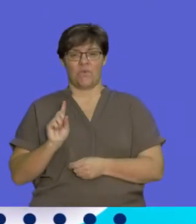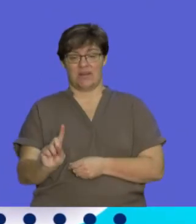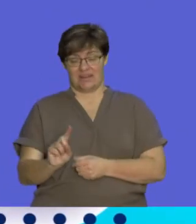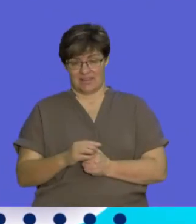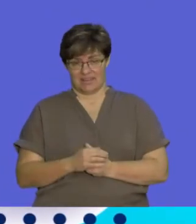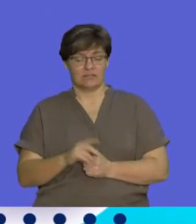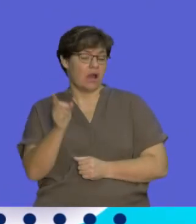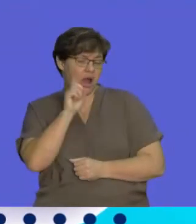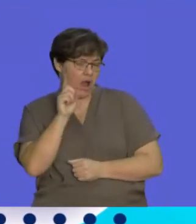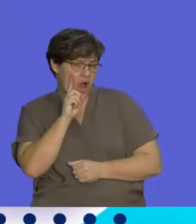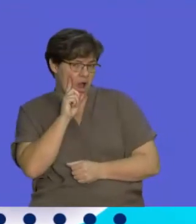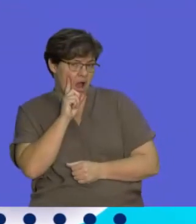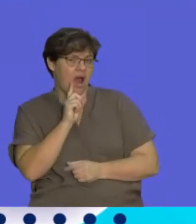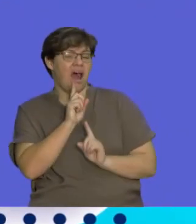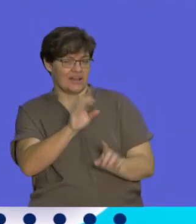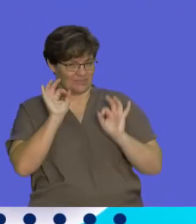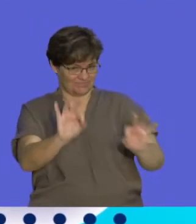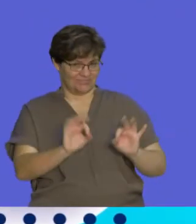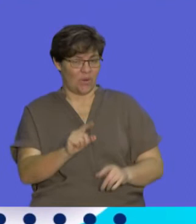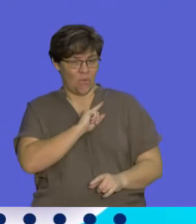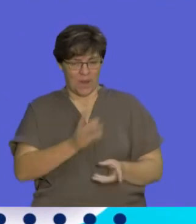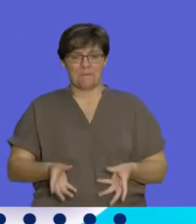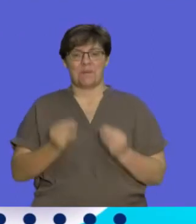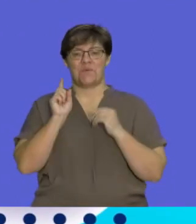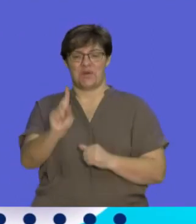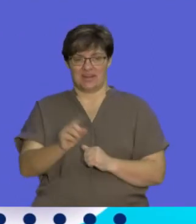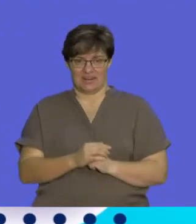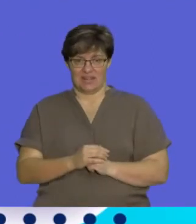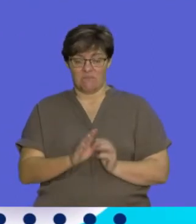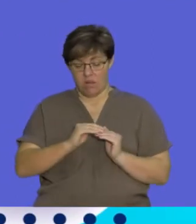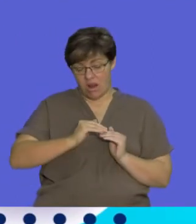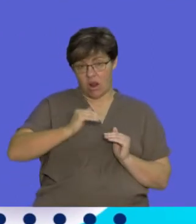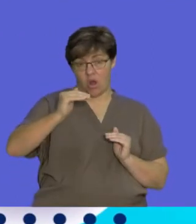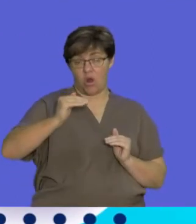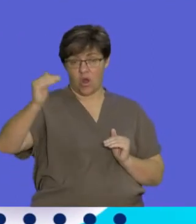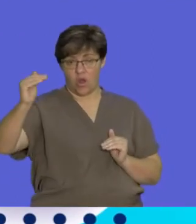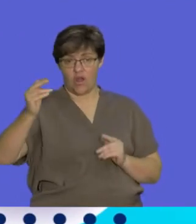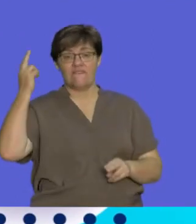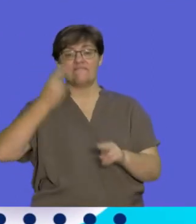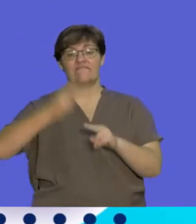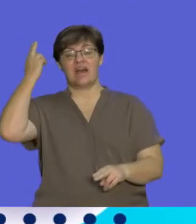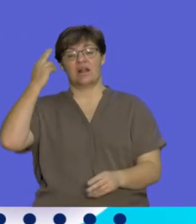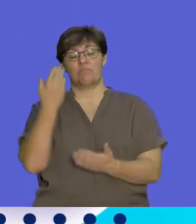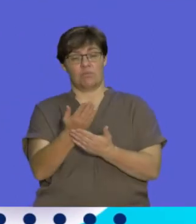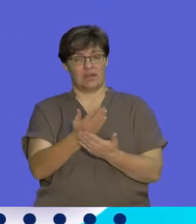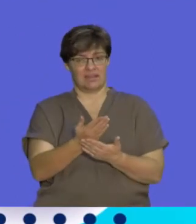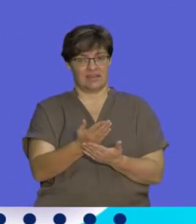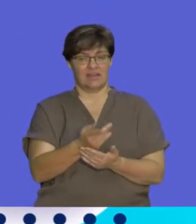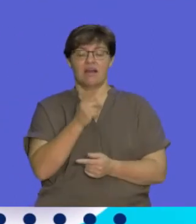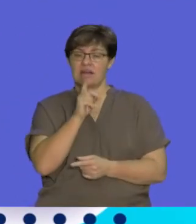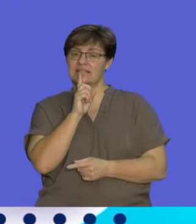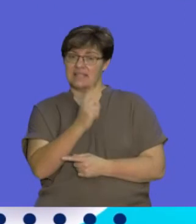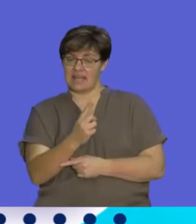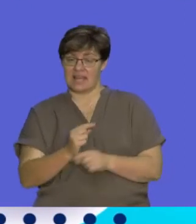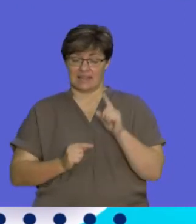check that you've got the answers correct. When we go along the stem to get the final probability, we are going to say it's